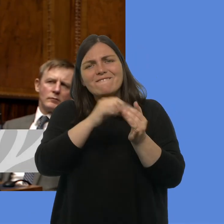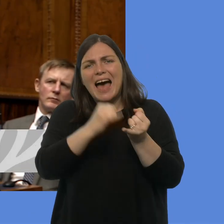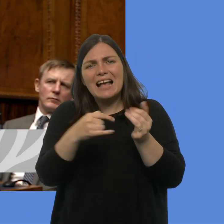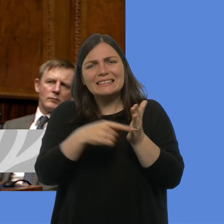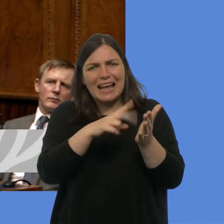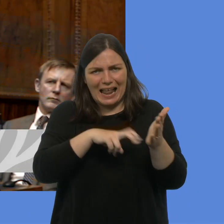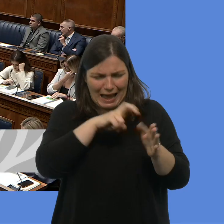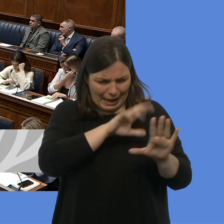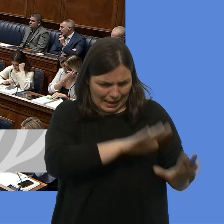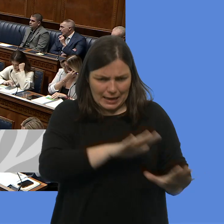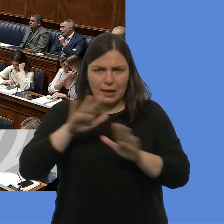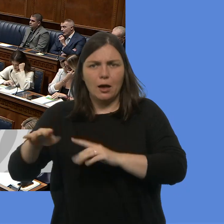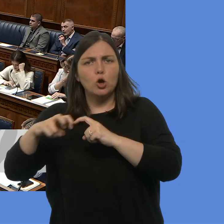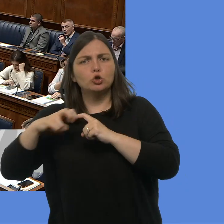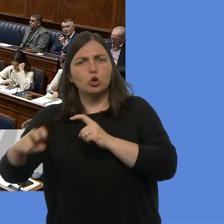international relations strategy?